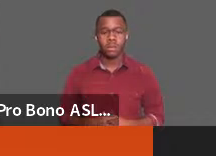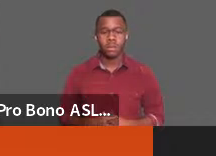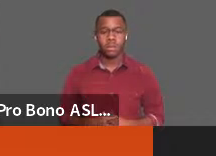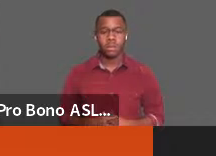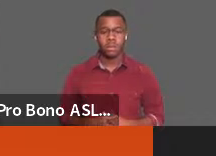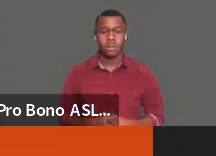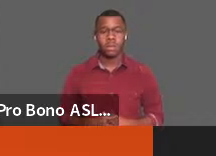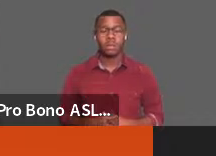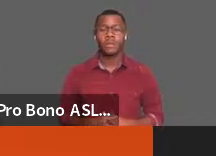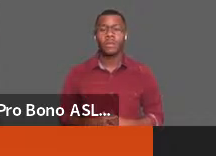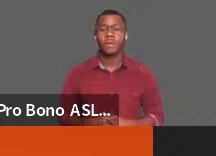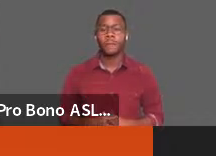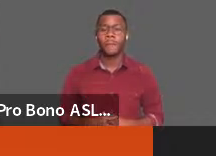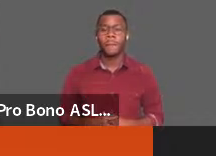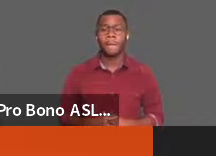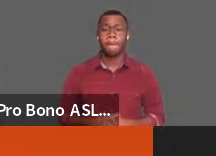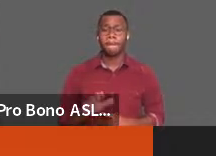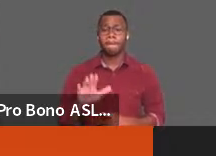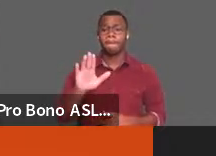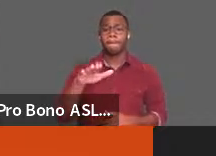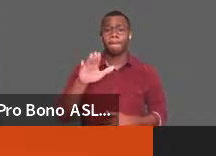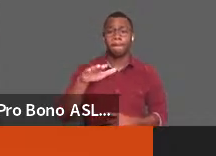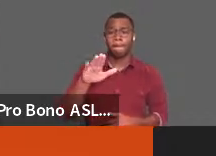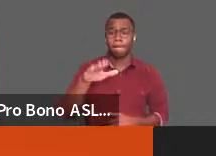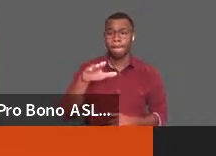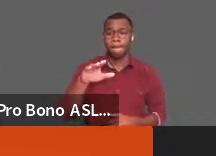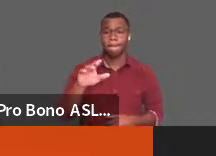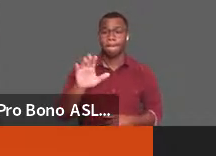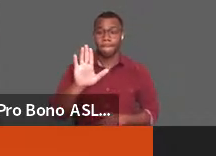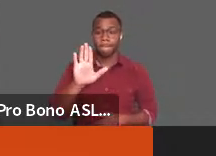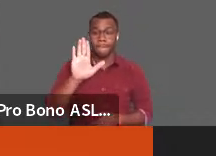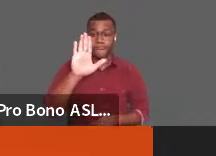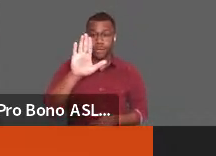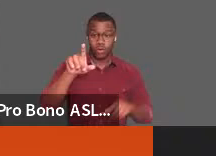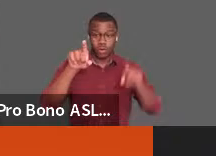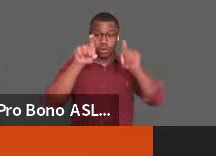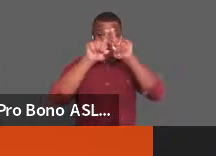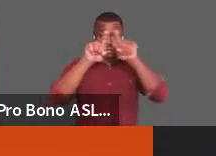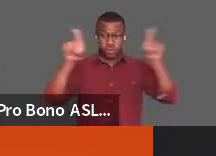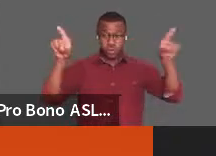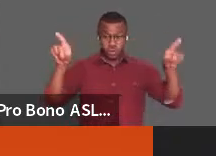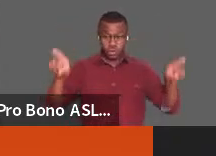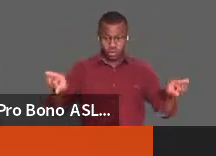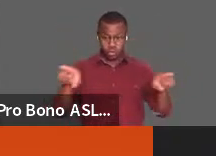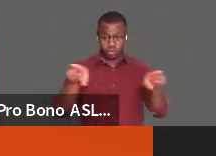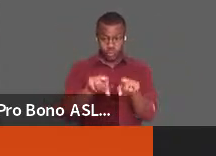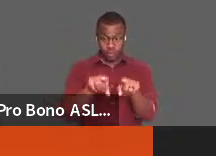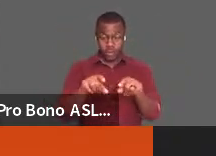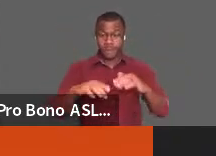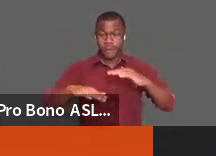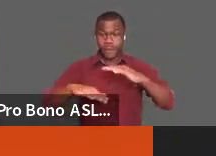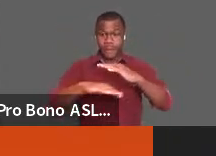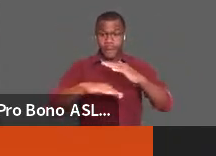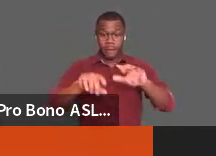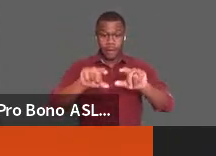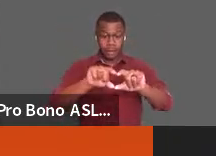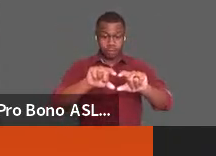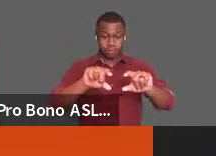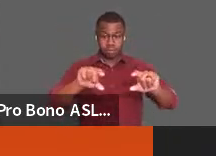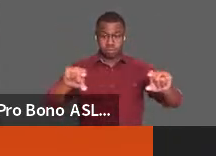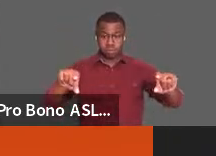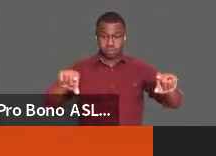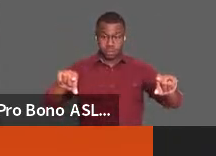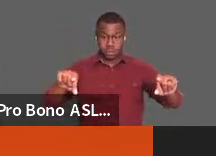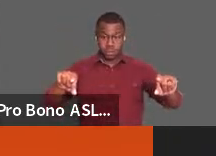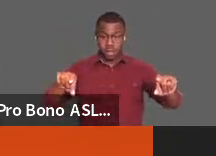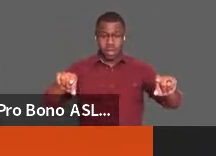At the bottom of your screen, you know where you have icons, and then one of the icons says polls. I think if you click on it, you should